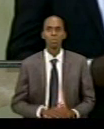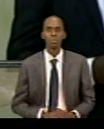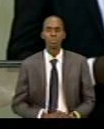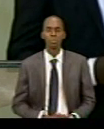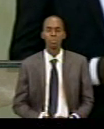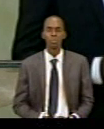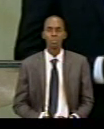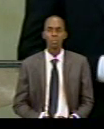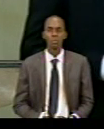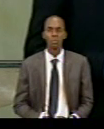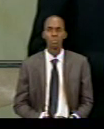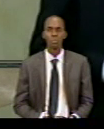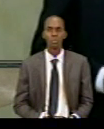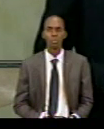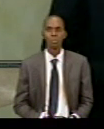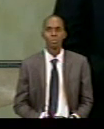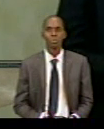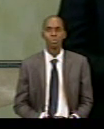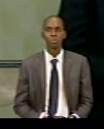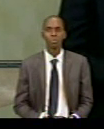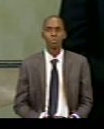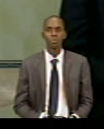173. Gospel Hymns and Songs,